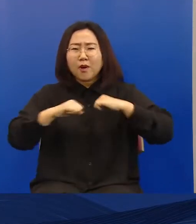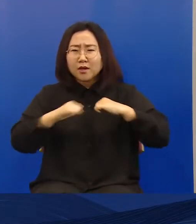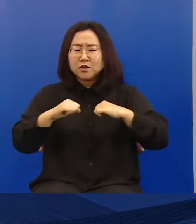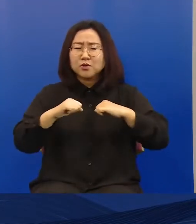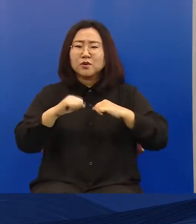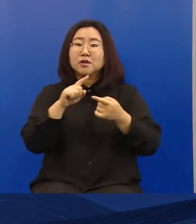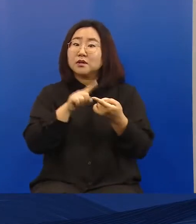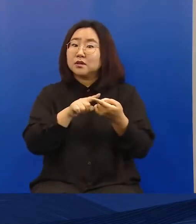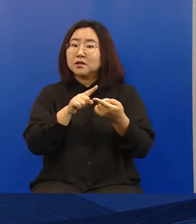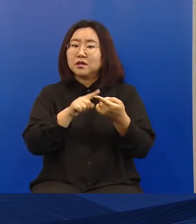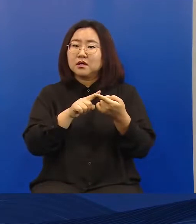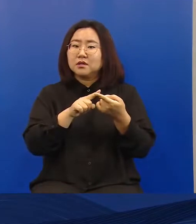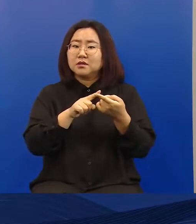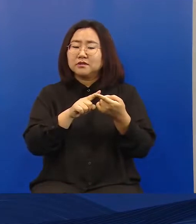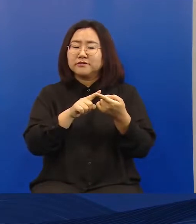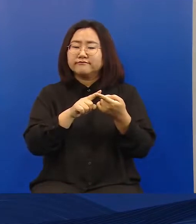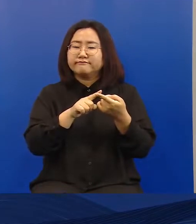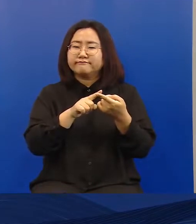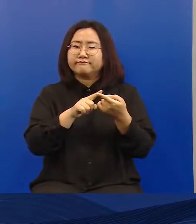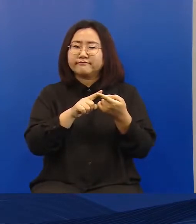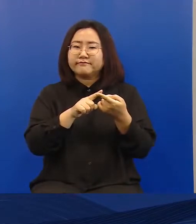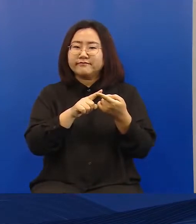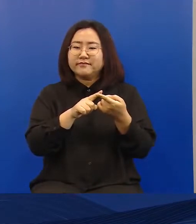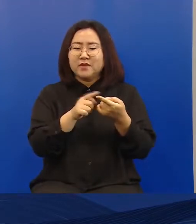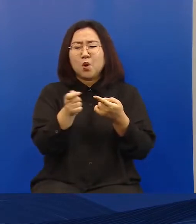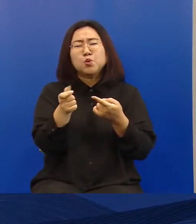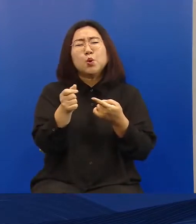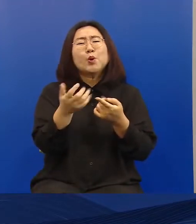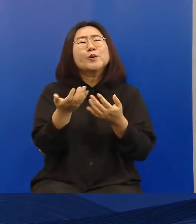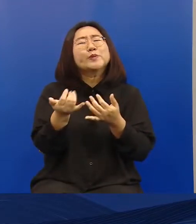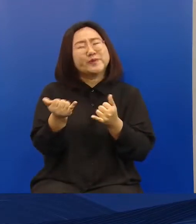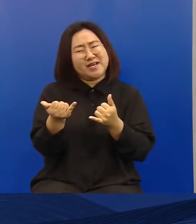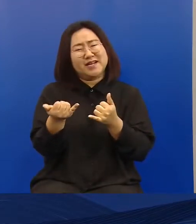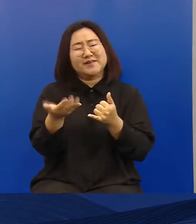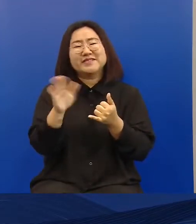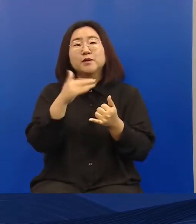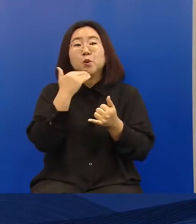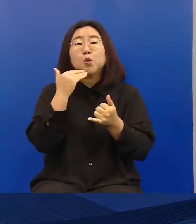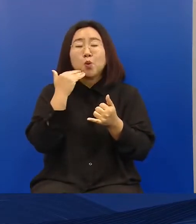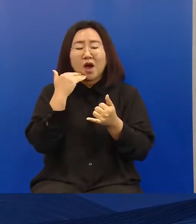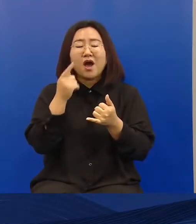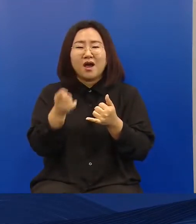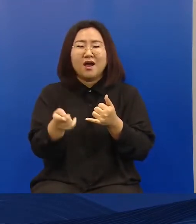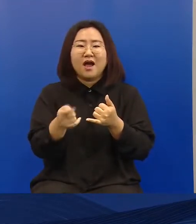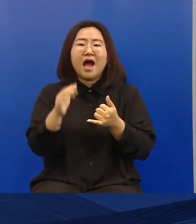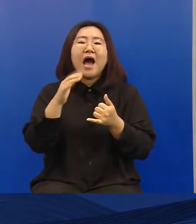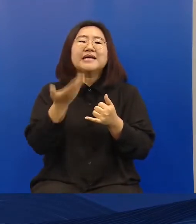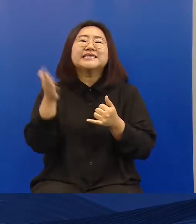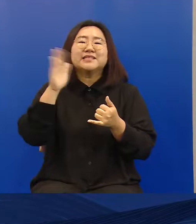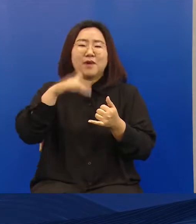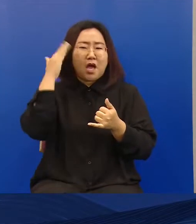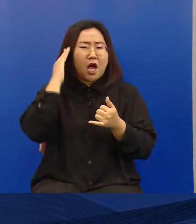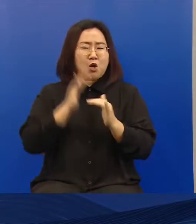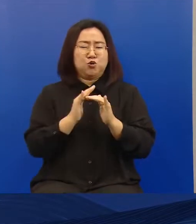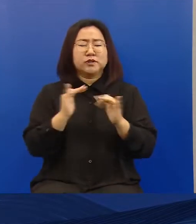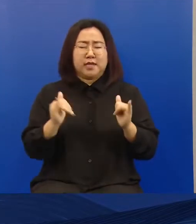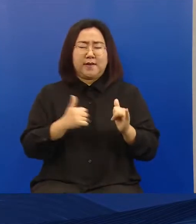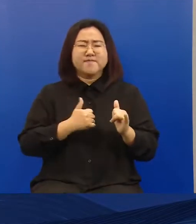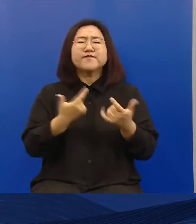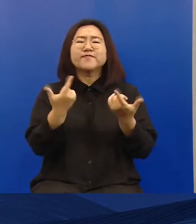office, and actually they are keep pacing with the Jeju provincial